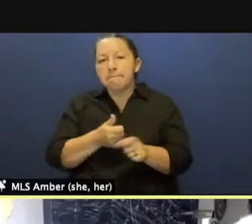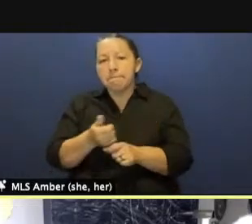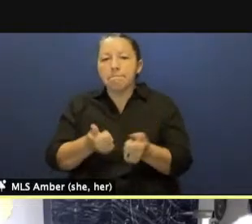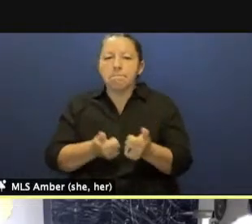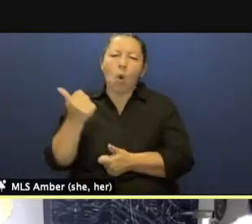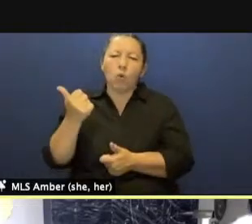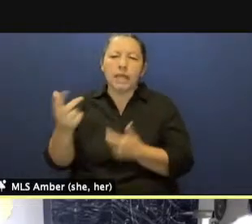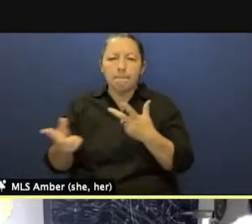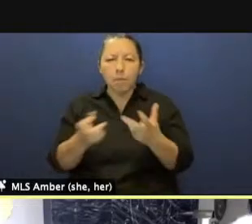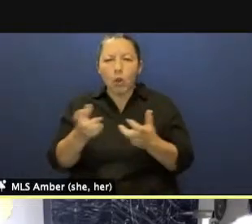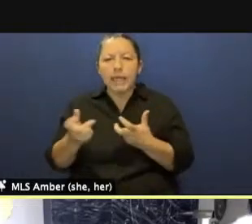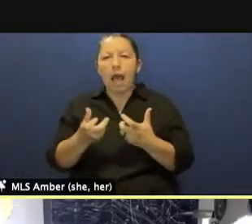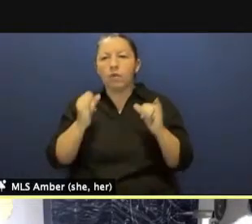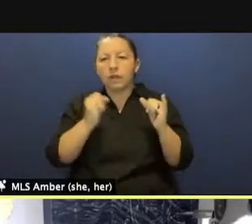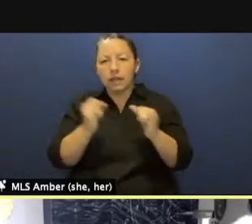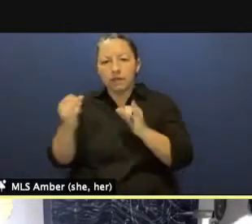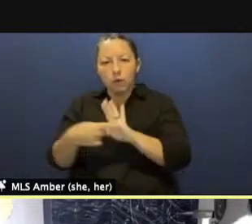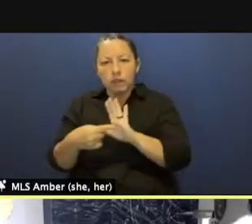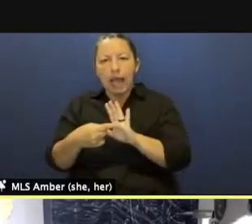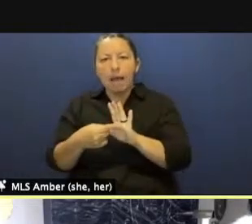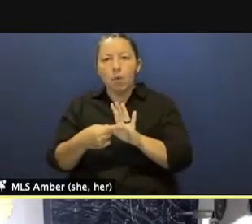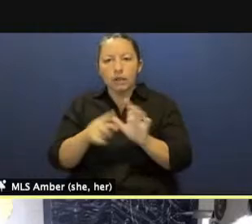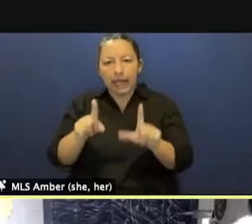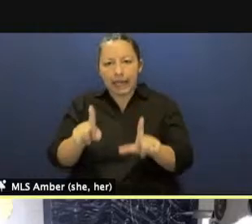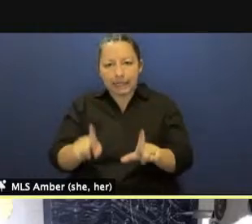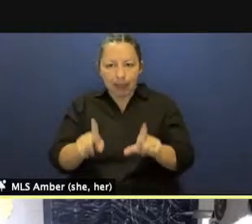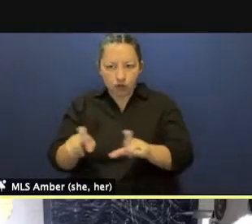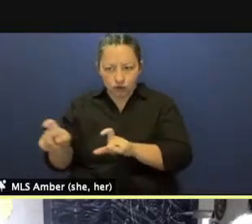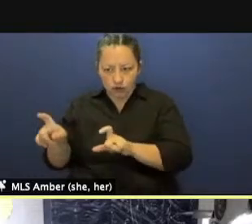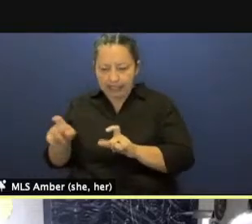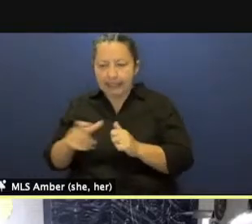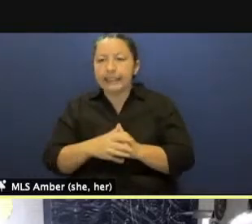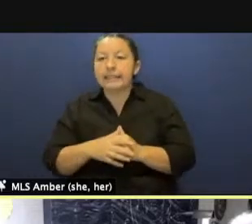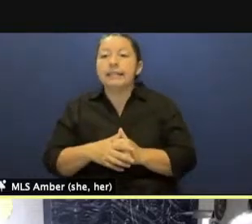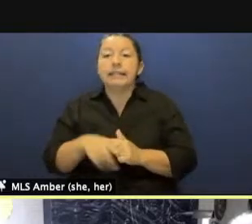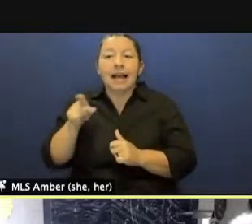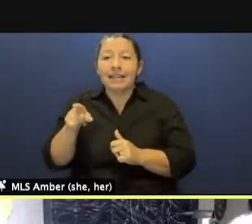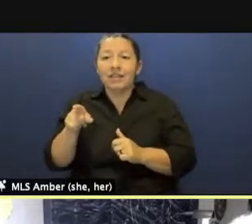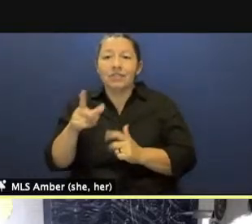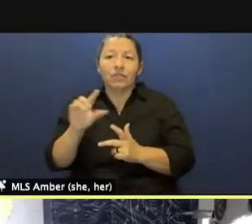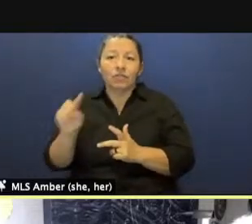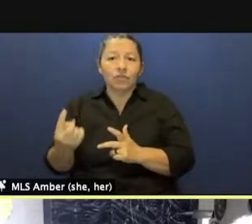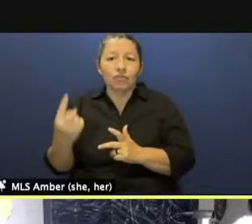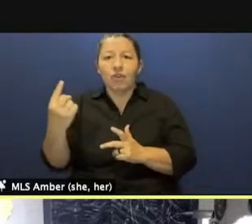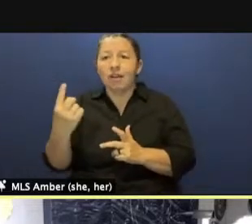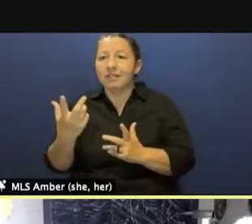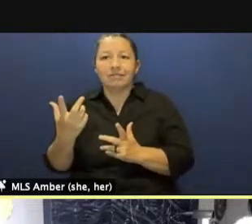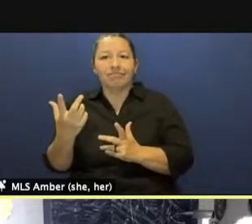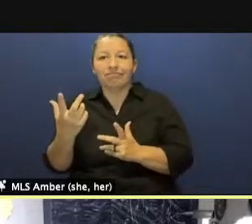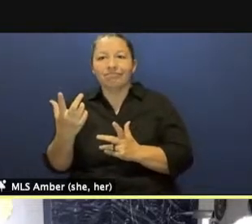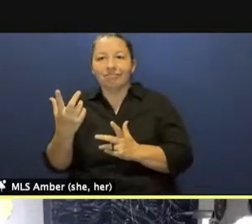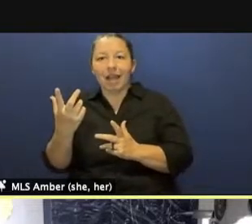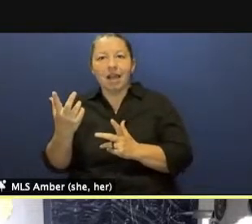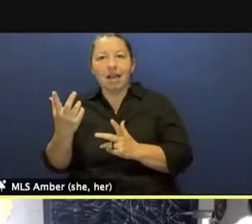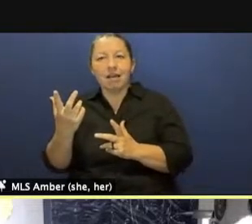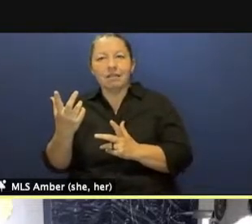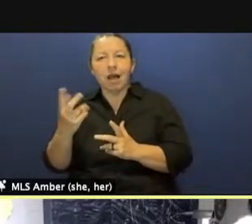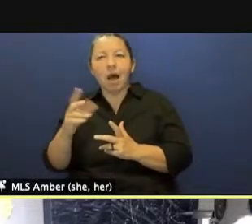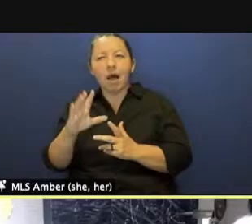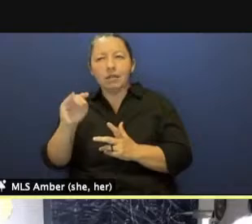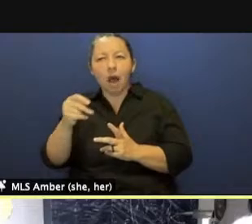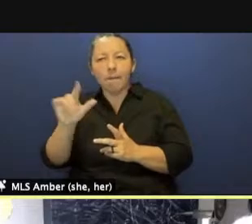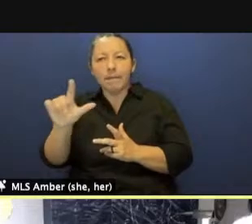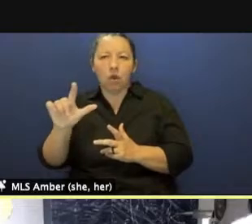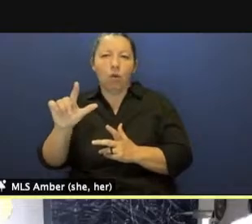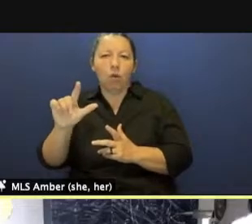samples and making those measurements. And this is just a optical maturity parameter that they were